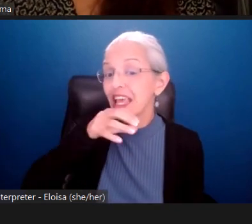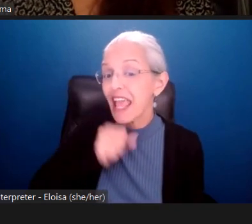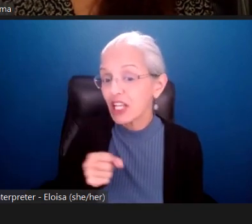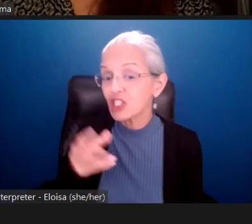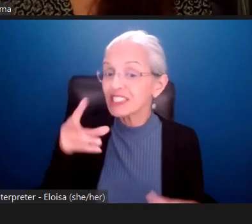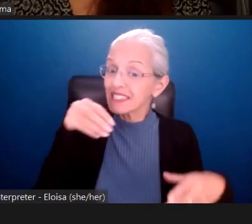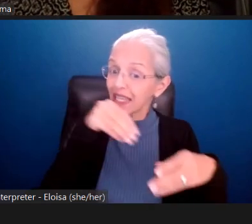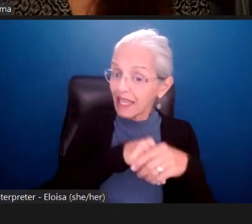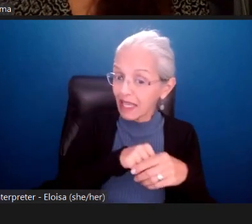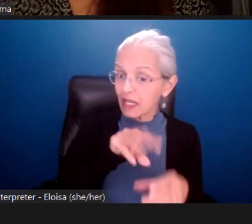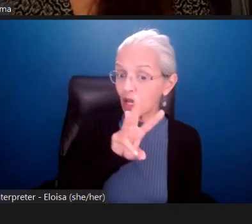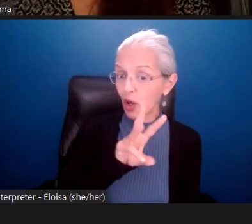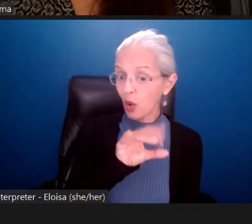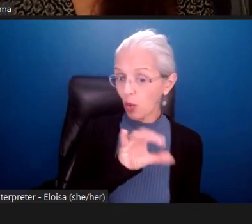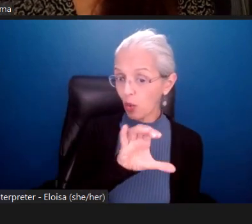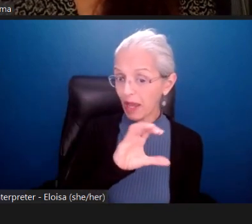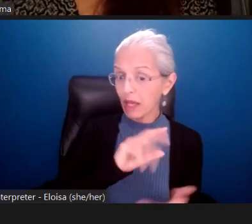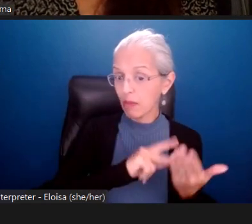program?